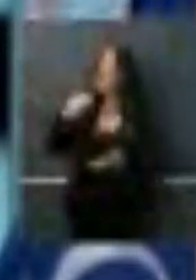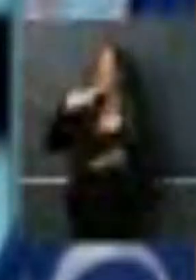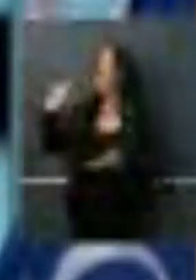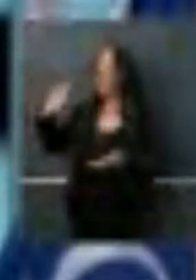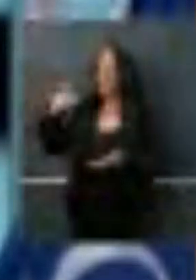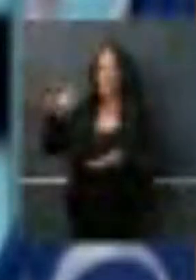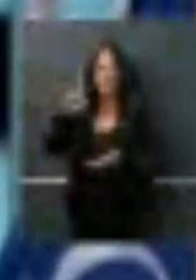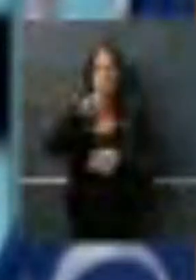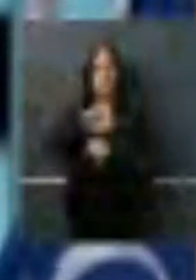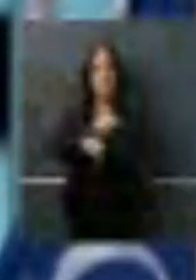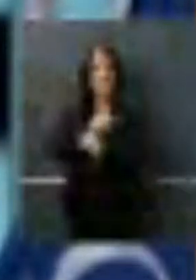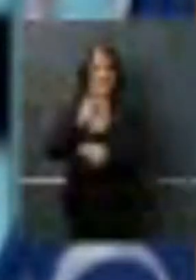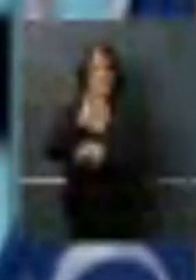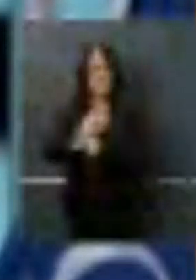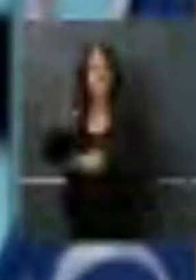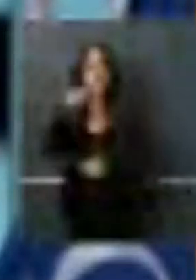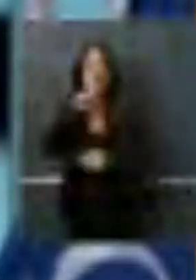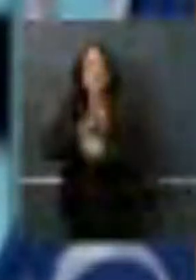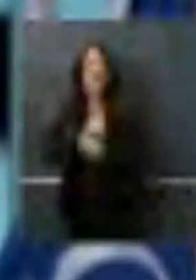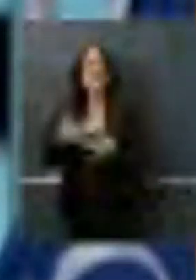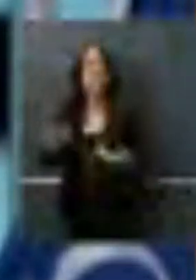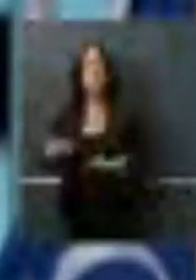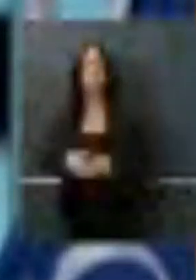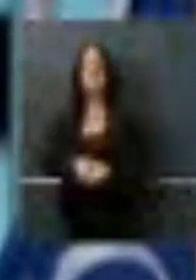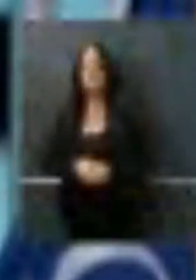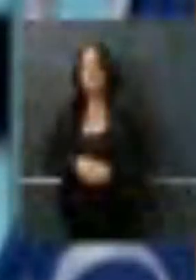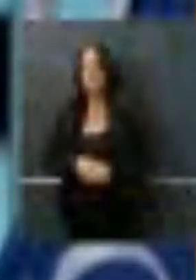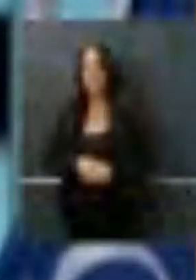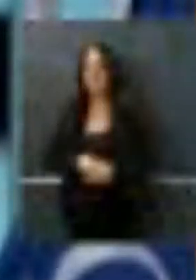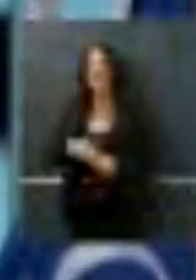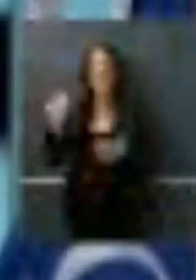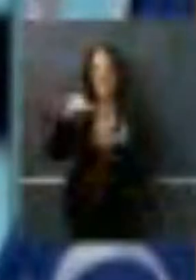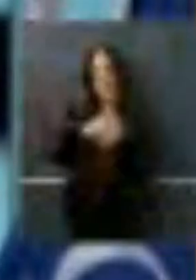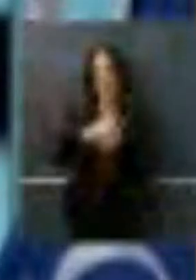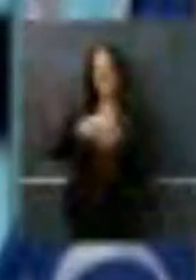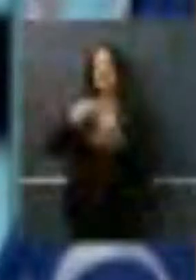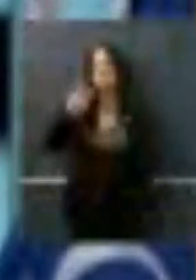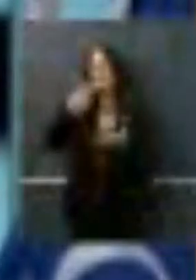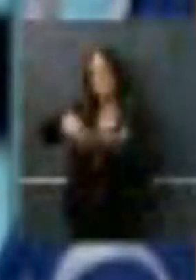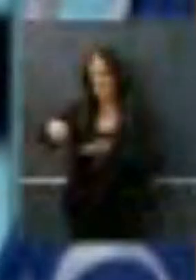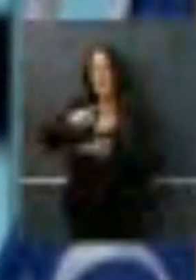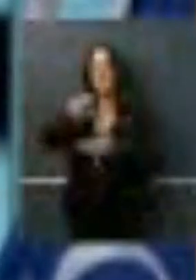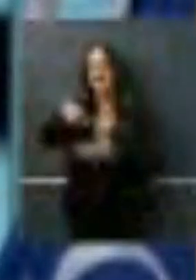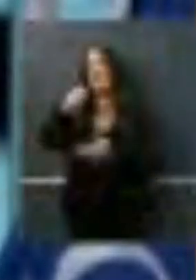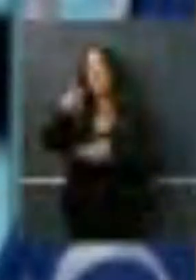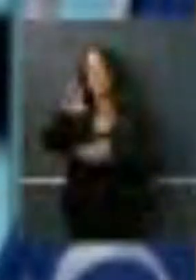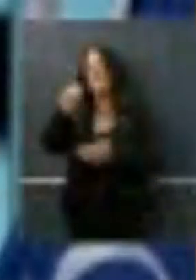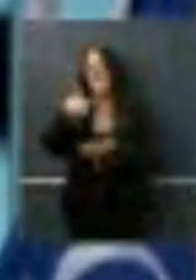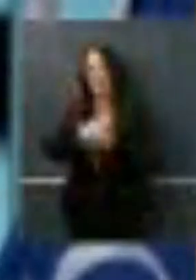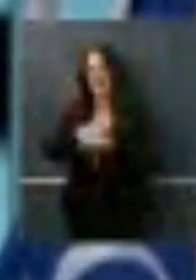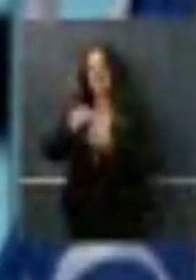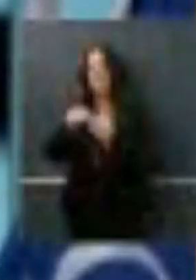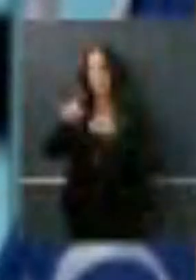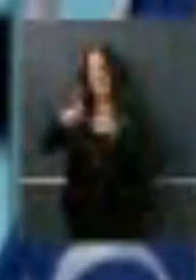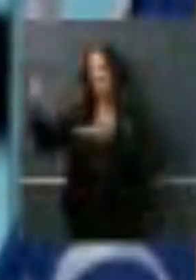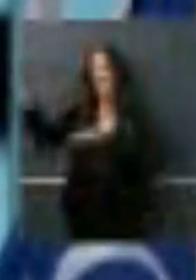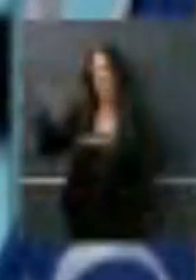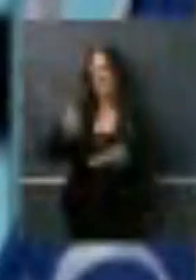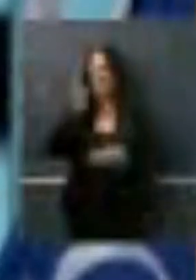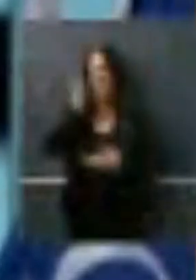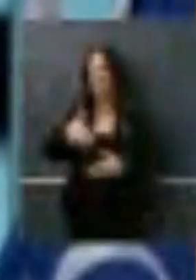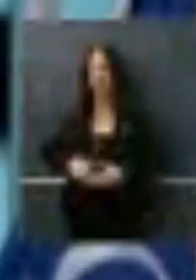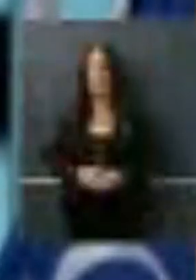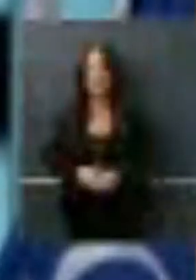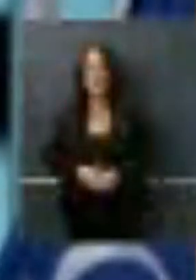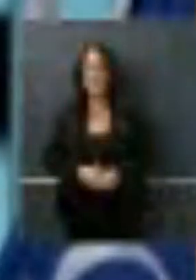just extend, in terms of numerical considerations and numbers, a depth of gratitude for all of you that signed up for